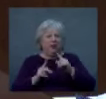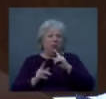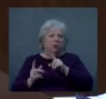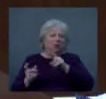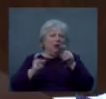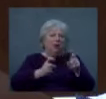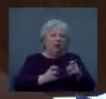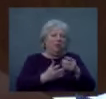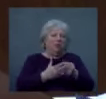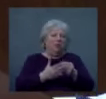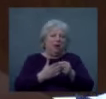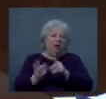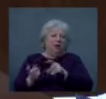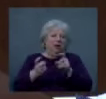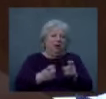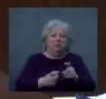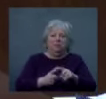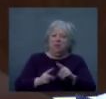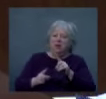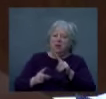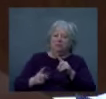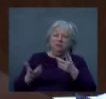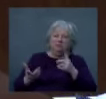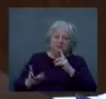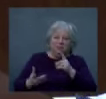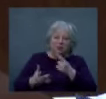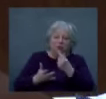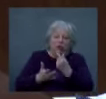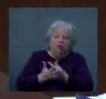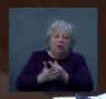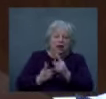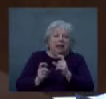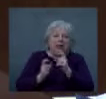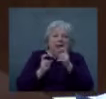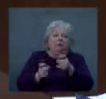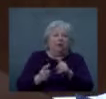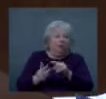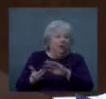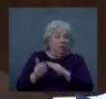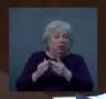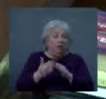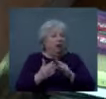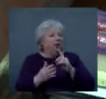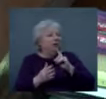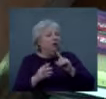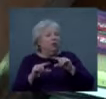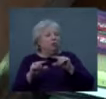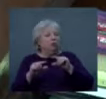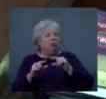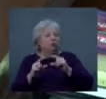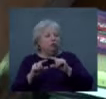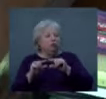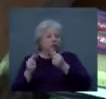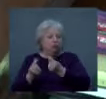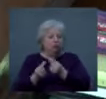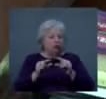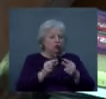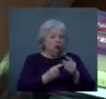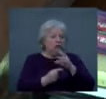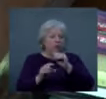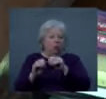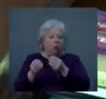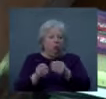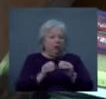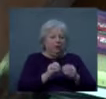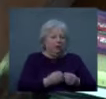money, and yet it was a grant given to the community, evidently. There were groups, organizations that gave the money, and